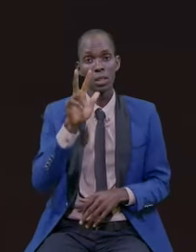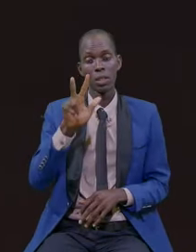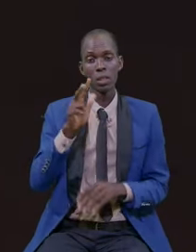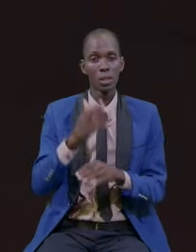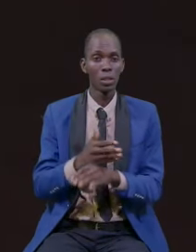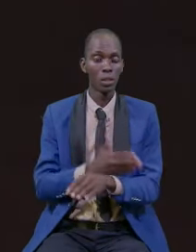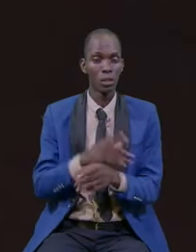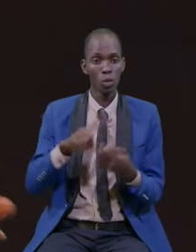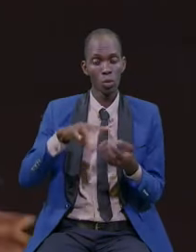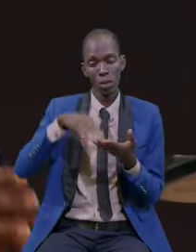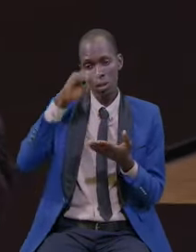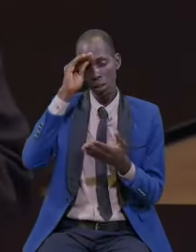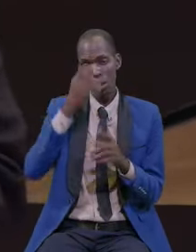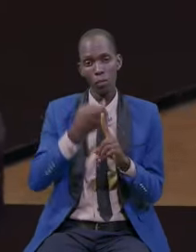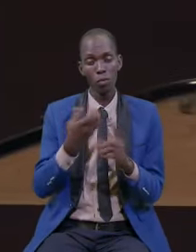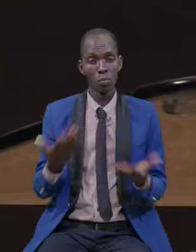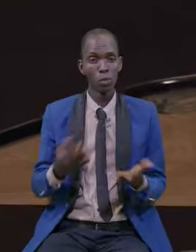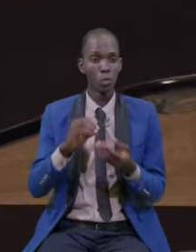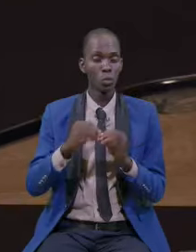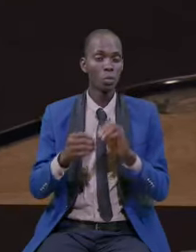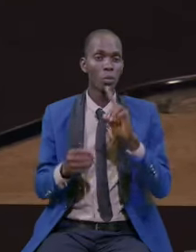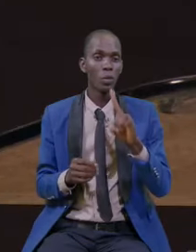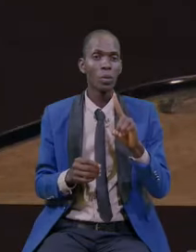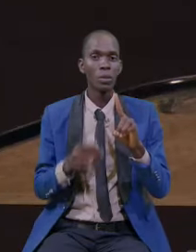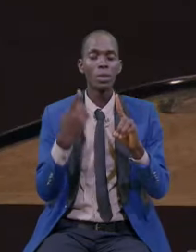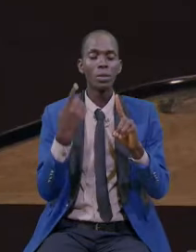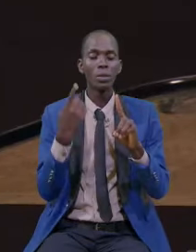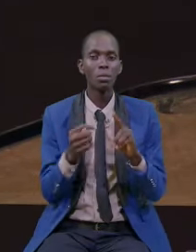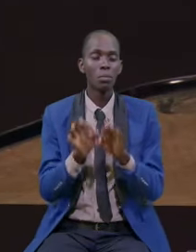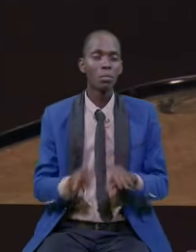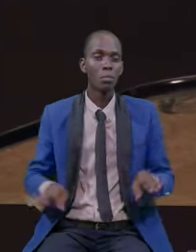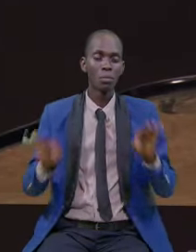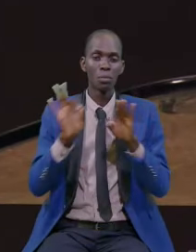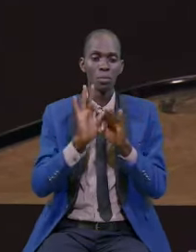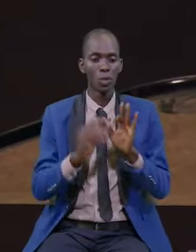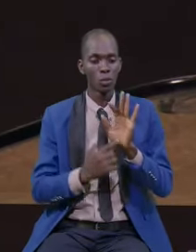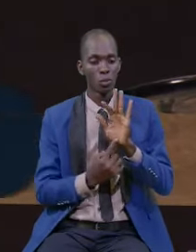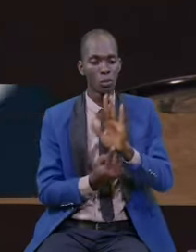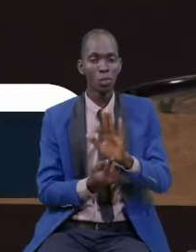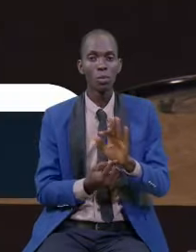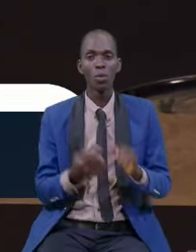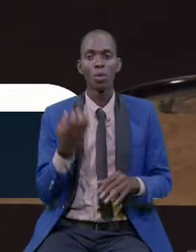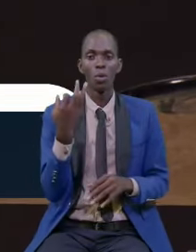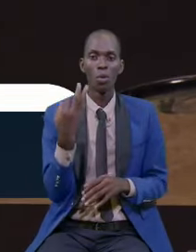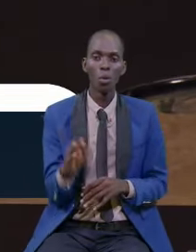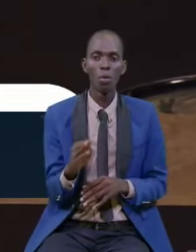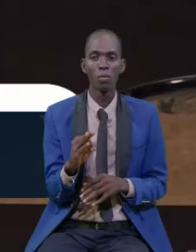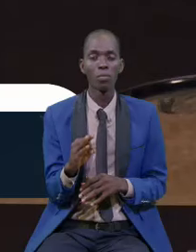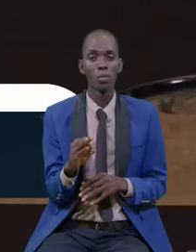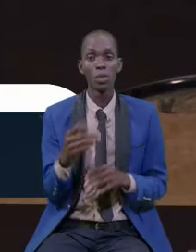today. Number one, we're looking at the essential demonstration of